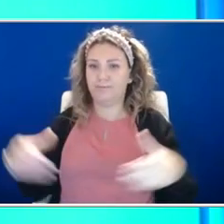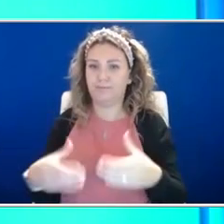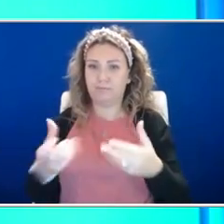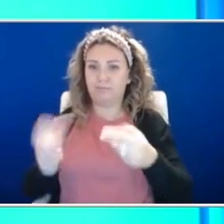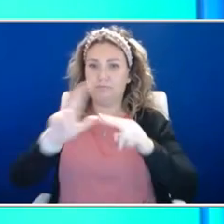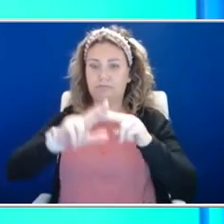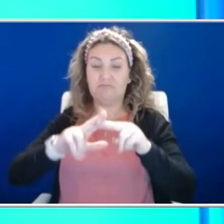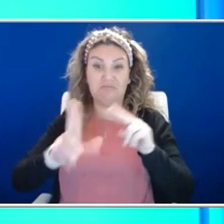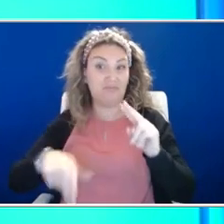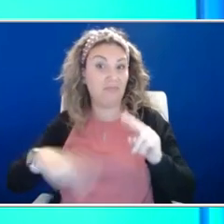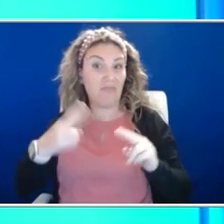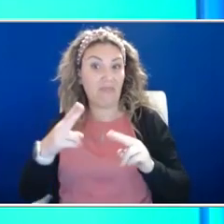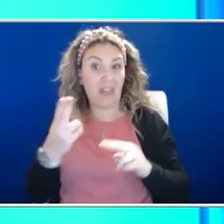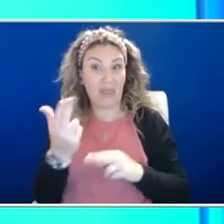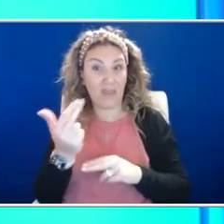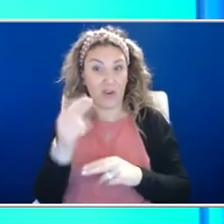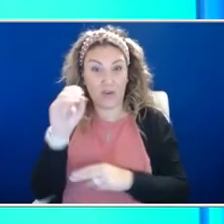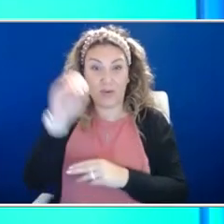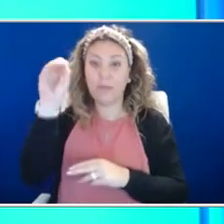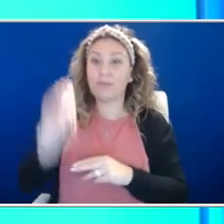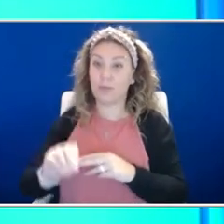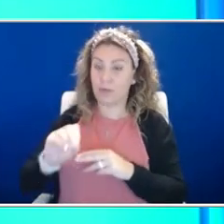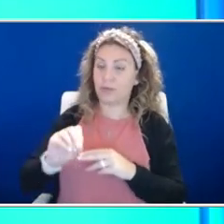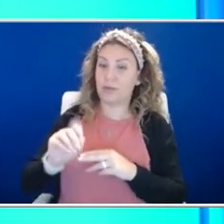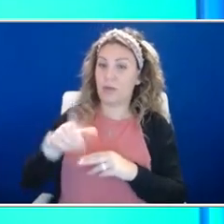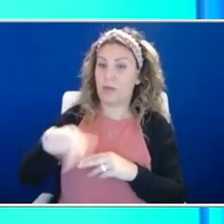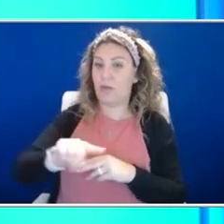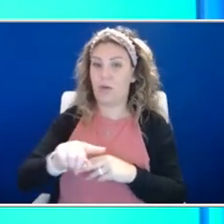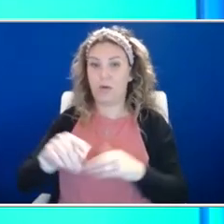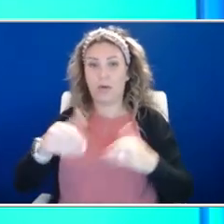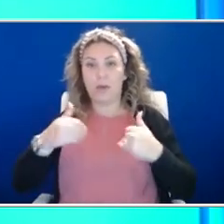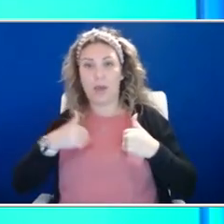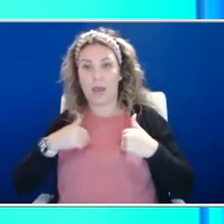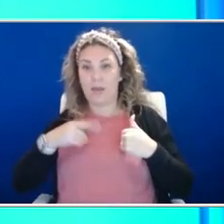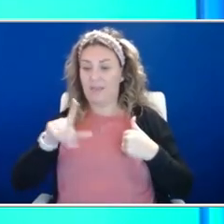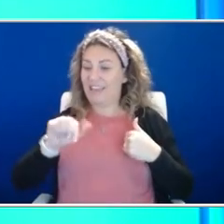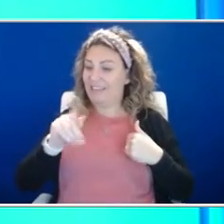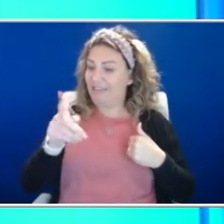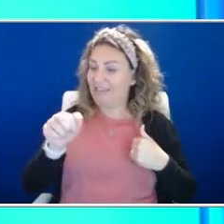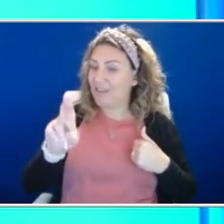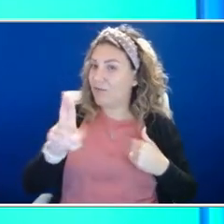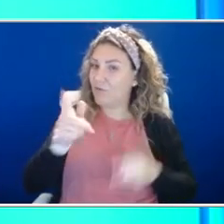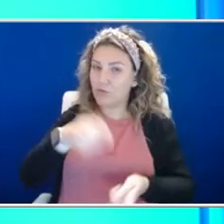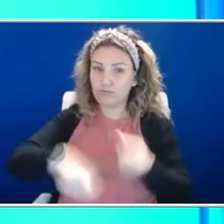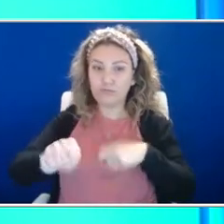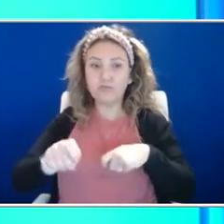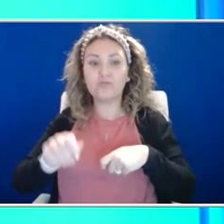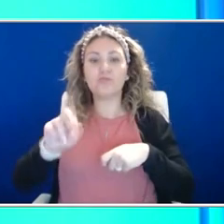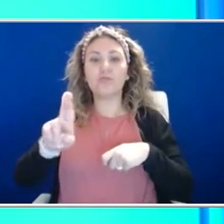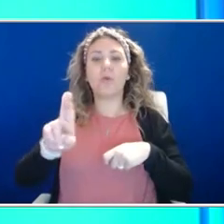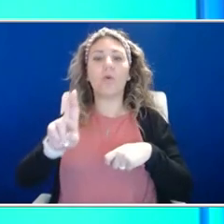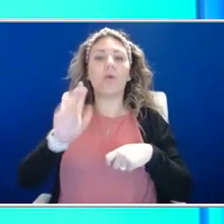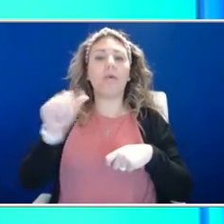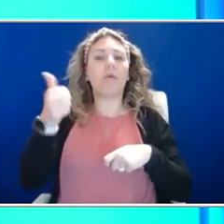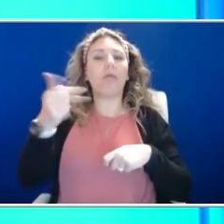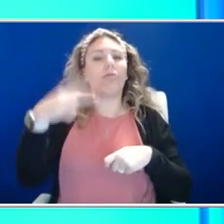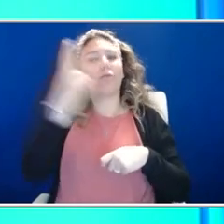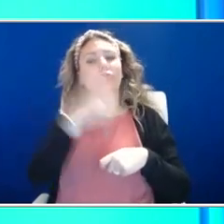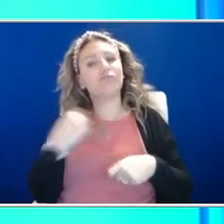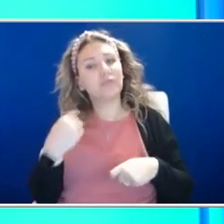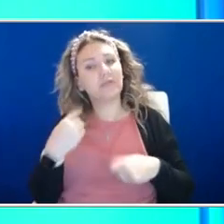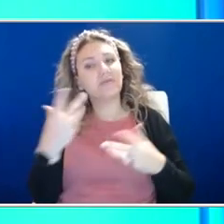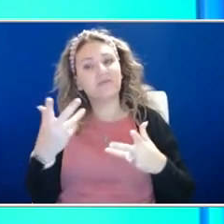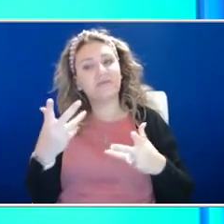high as 13% for those who undergone, you know, liver transplant and other high-risk